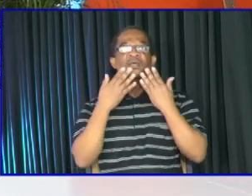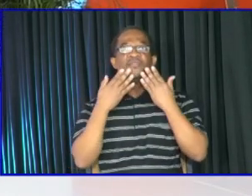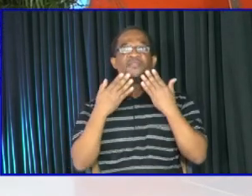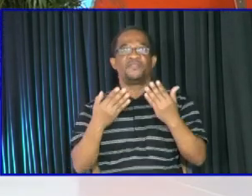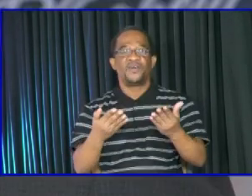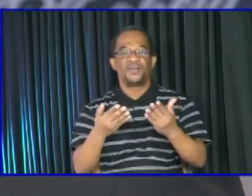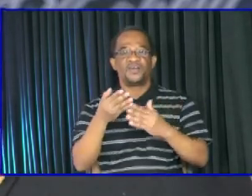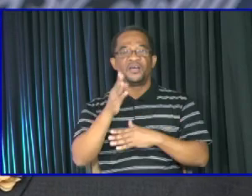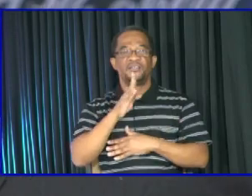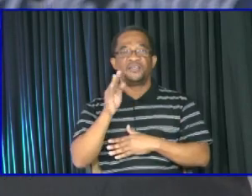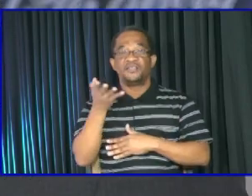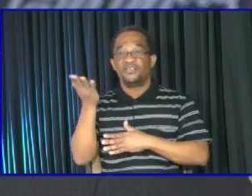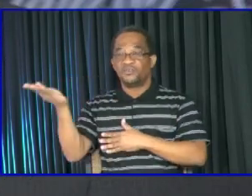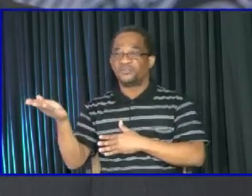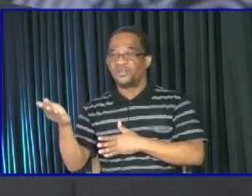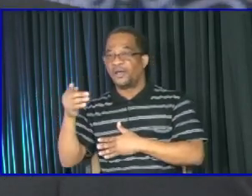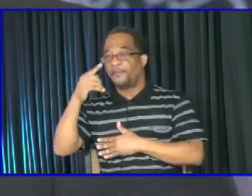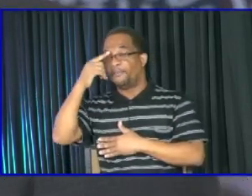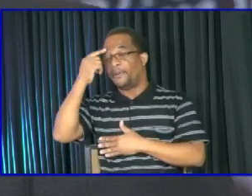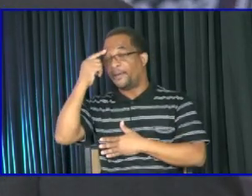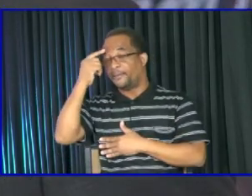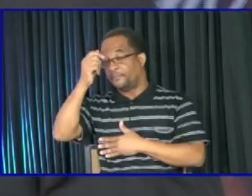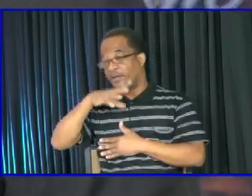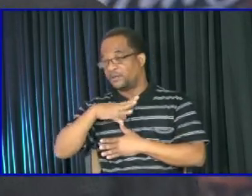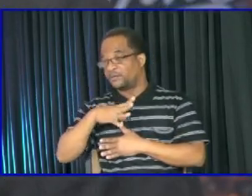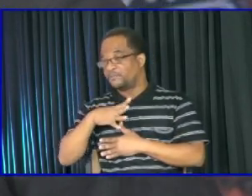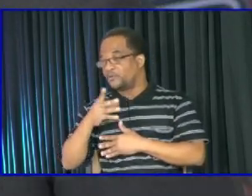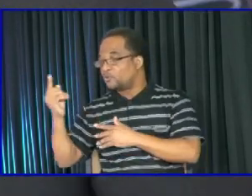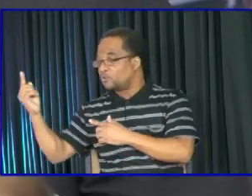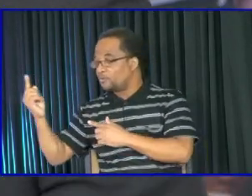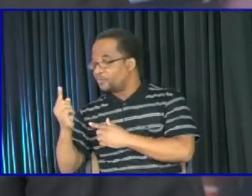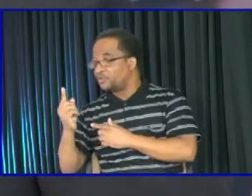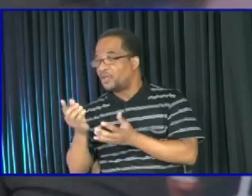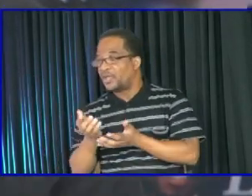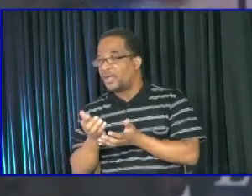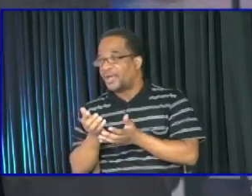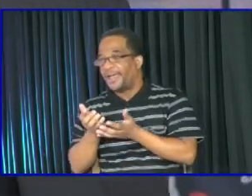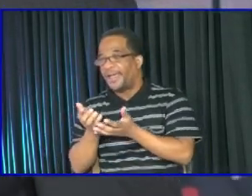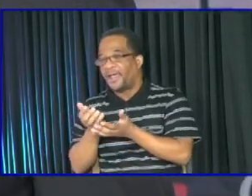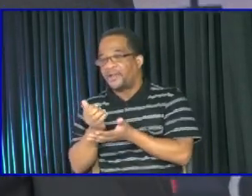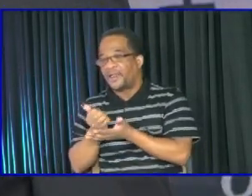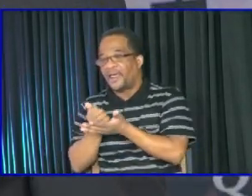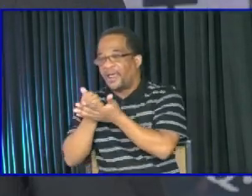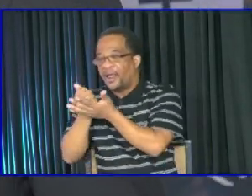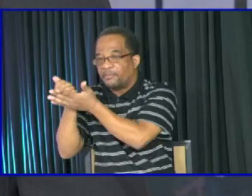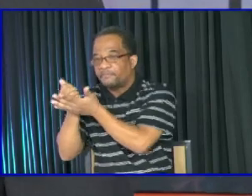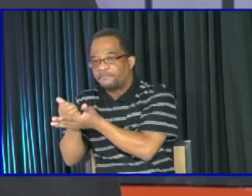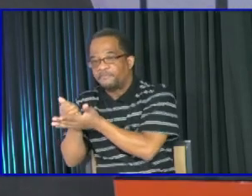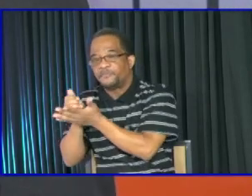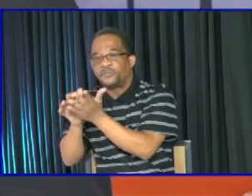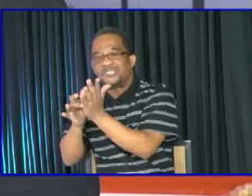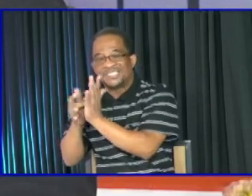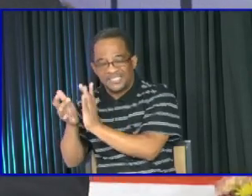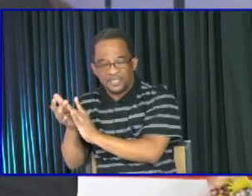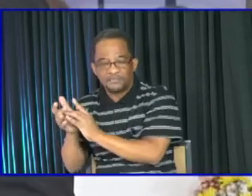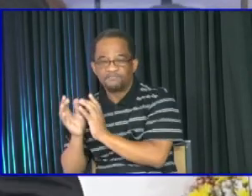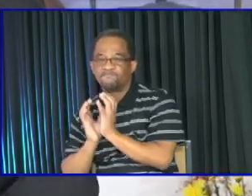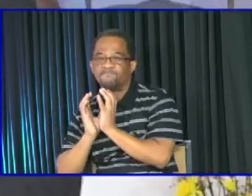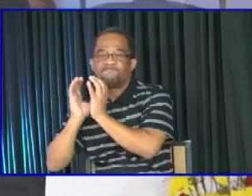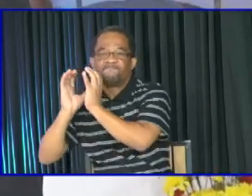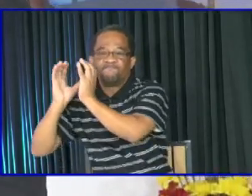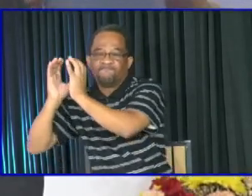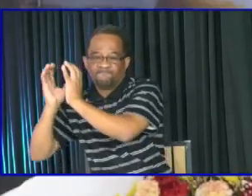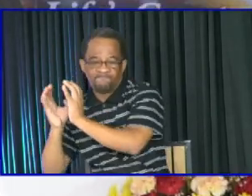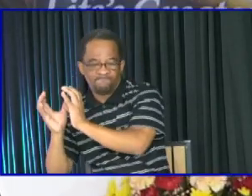named Simon of Cyrene who came to help him bear the weight of the cross. My beloved brothers and sisters,